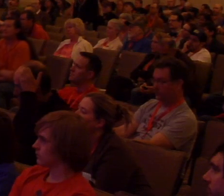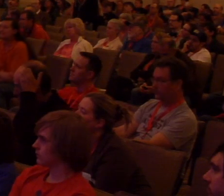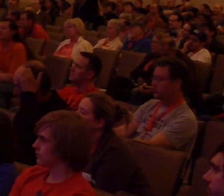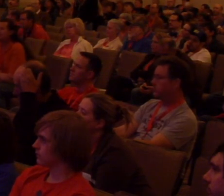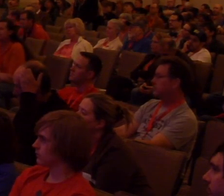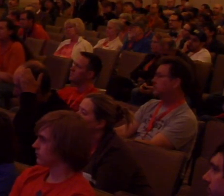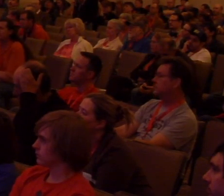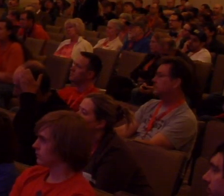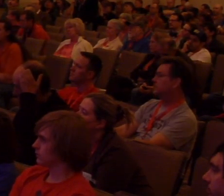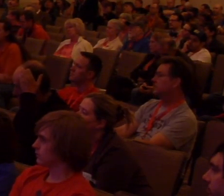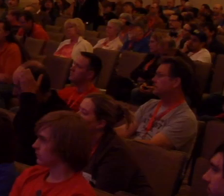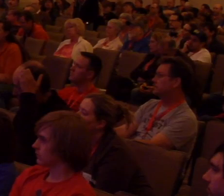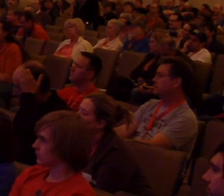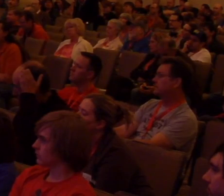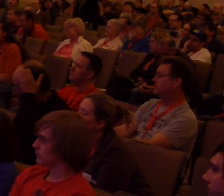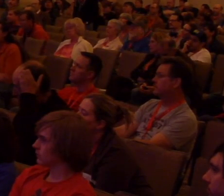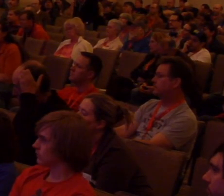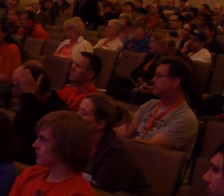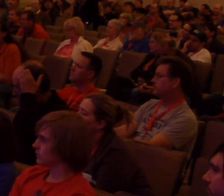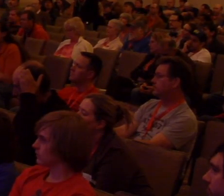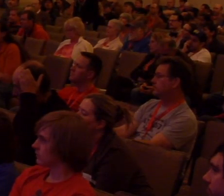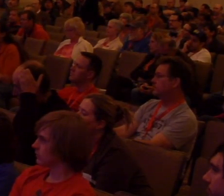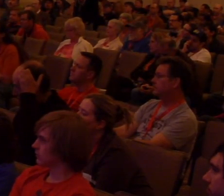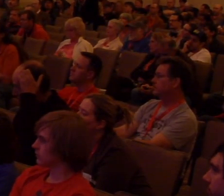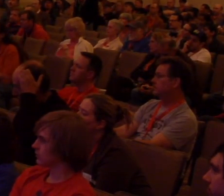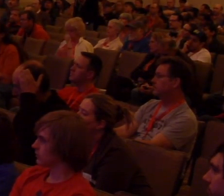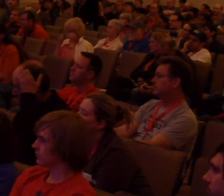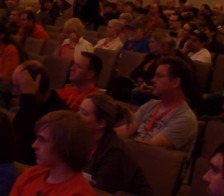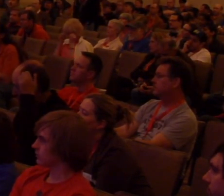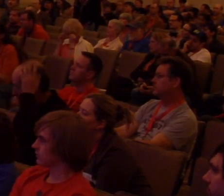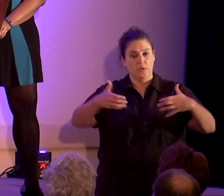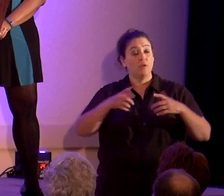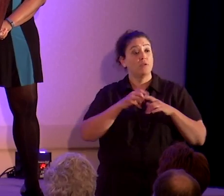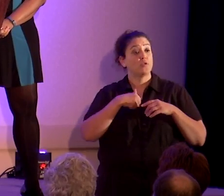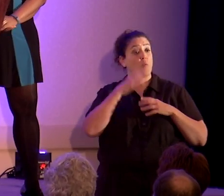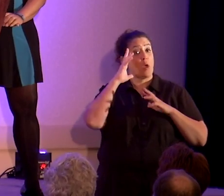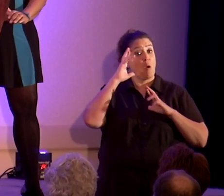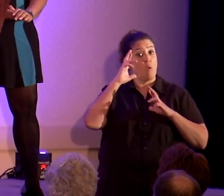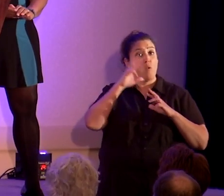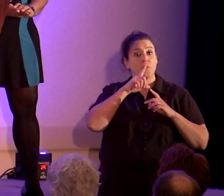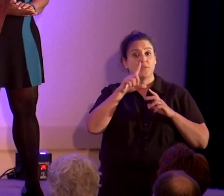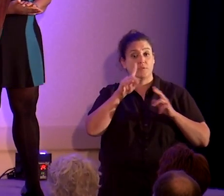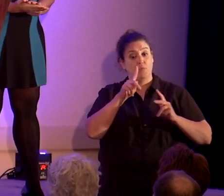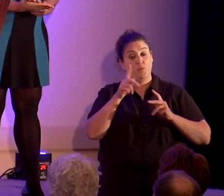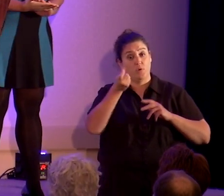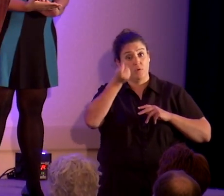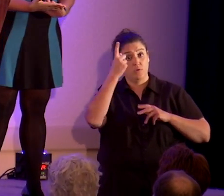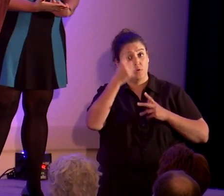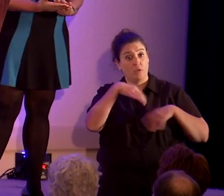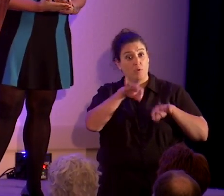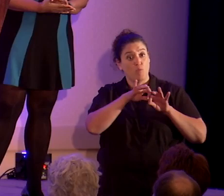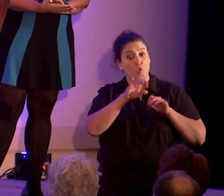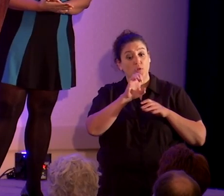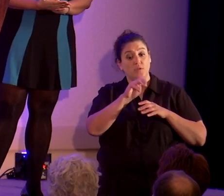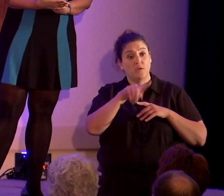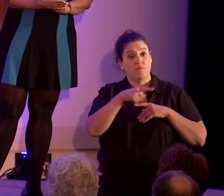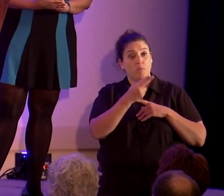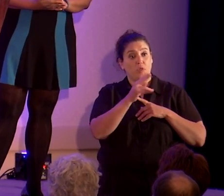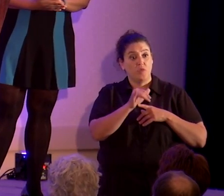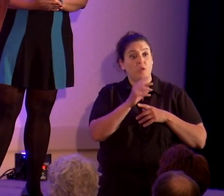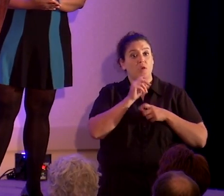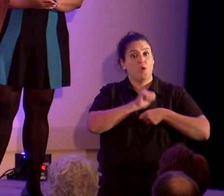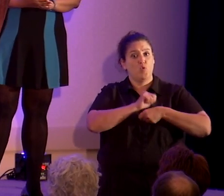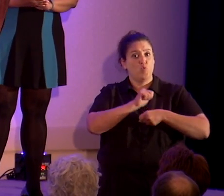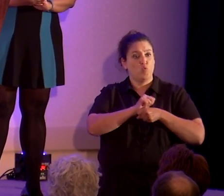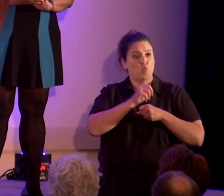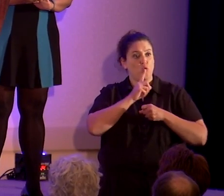ultimately self-destructive and it will kill us as a species. So my hope is that people understand the importance of empathy and work to cultivate it, not